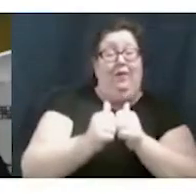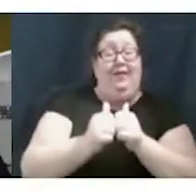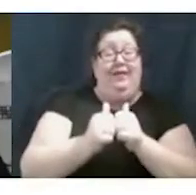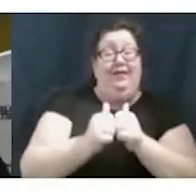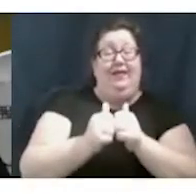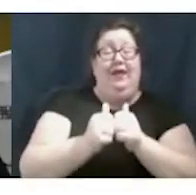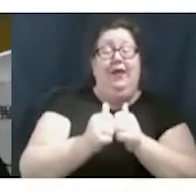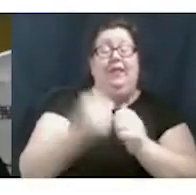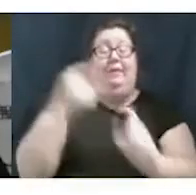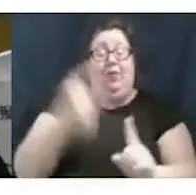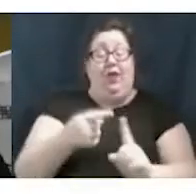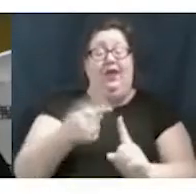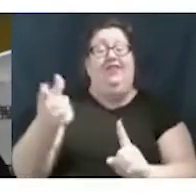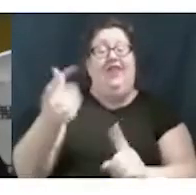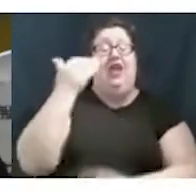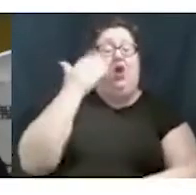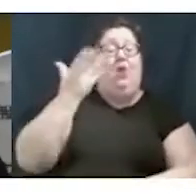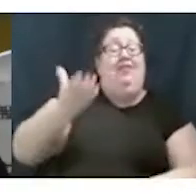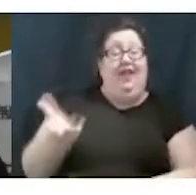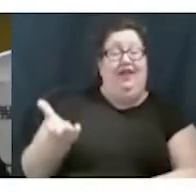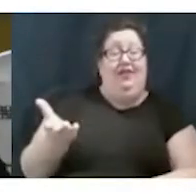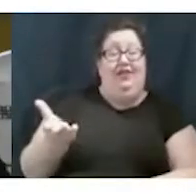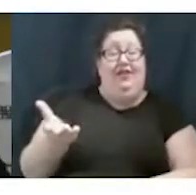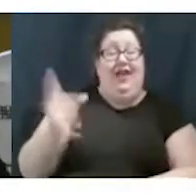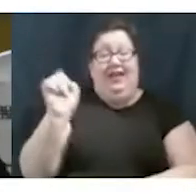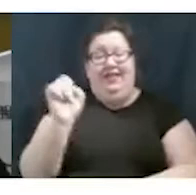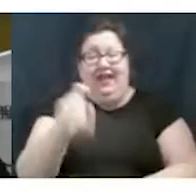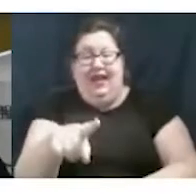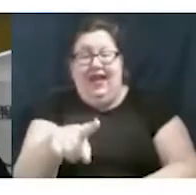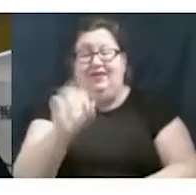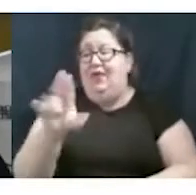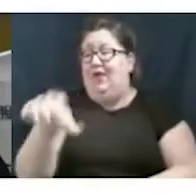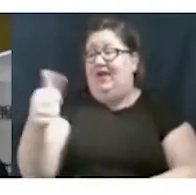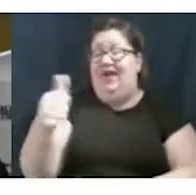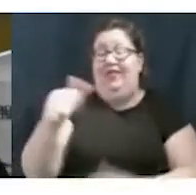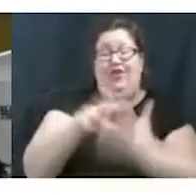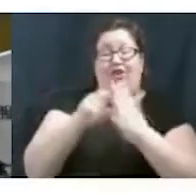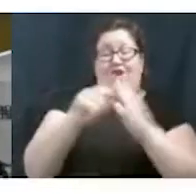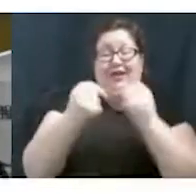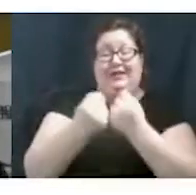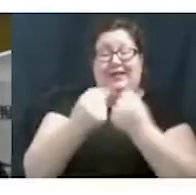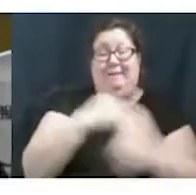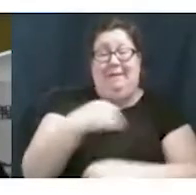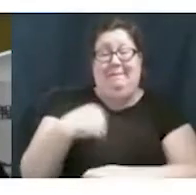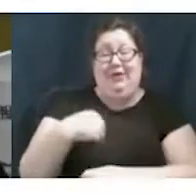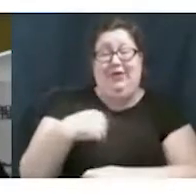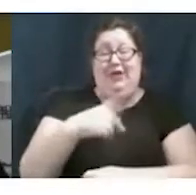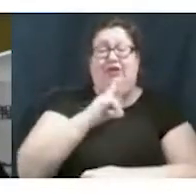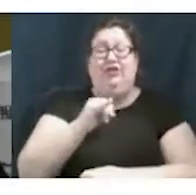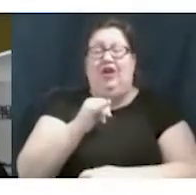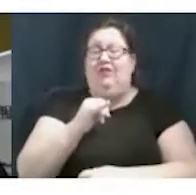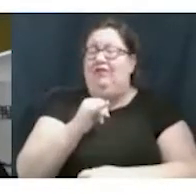What remembers is they know it's there, and then they'll ask you or one of their learning team members. And so it really gets their learning curve up